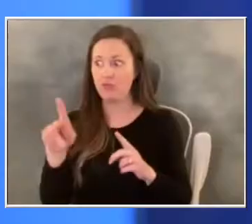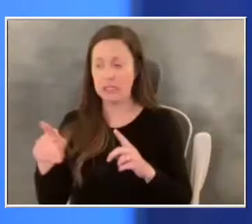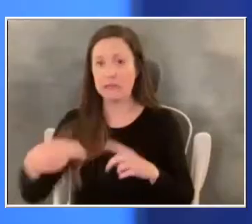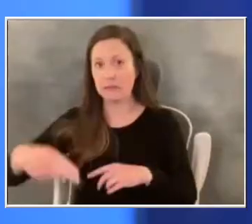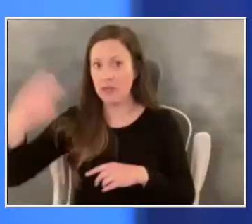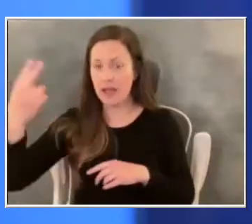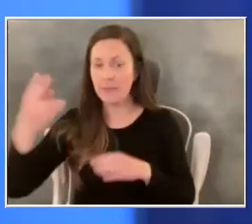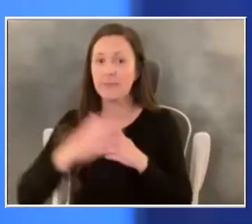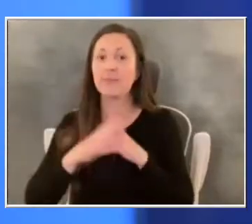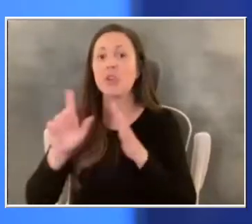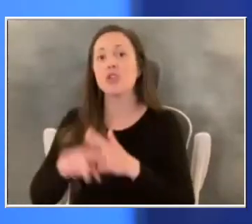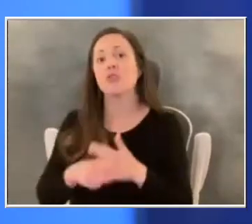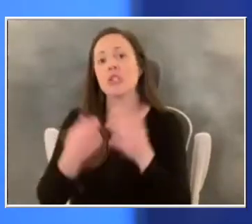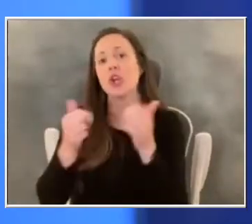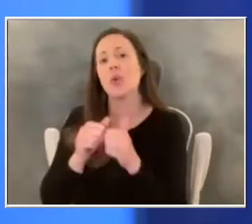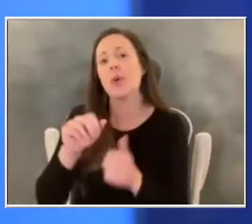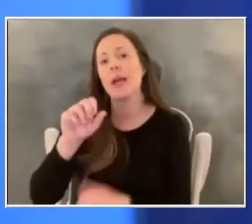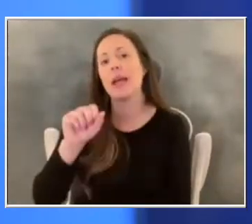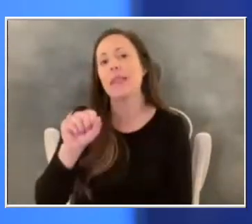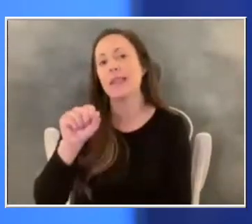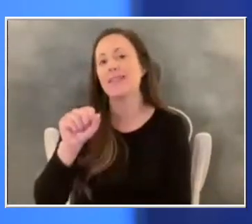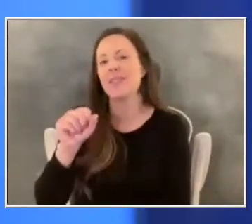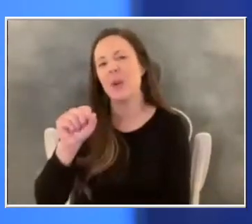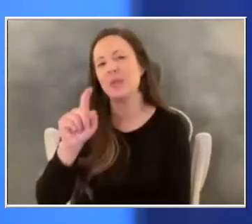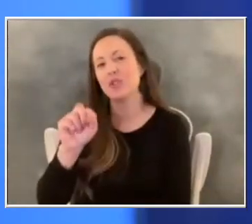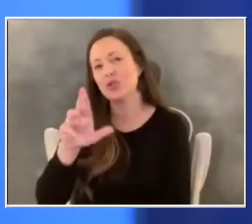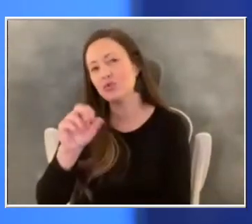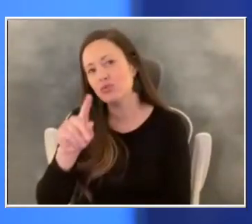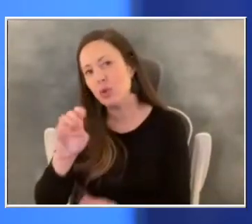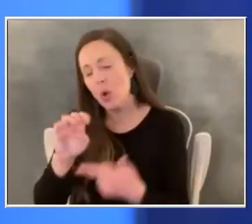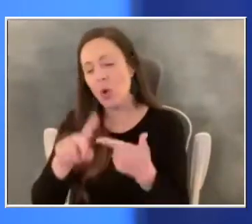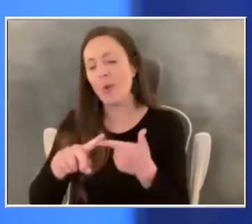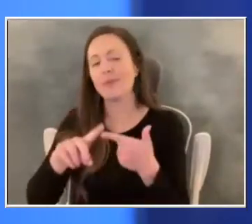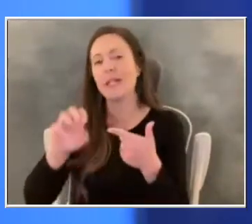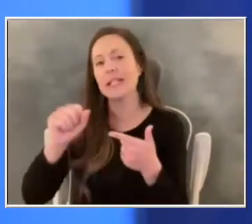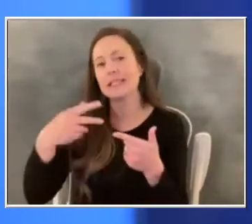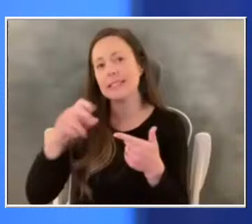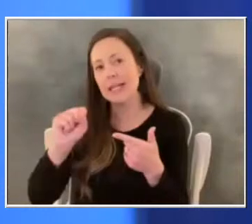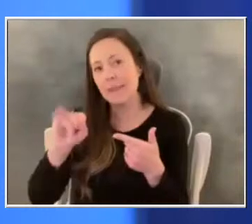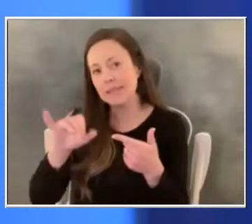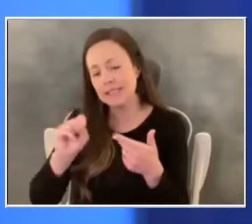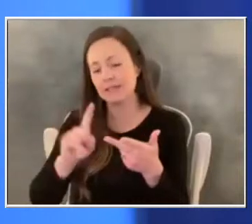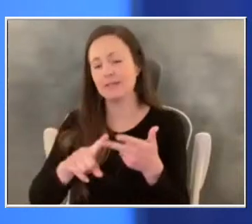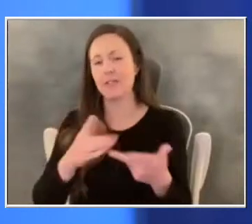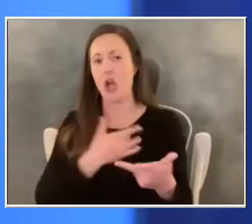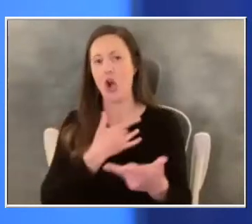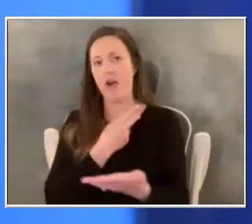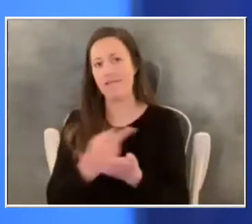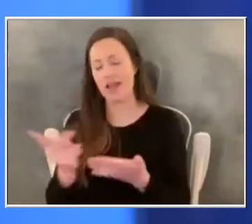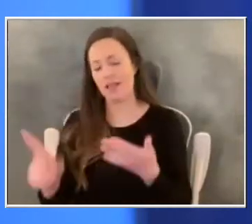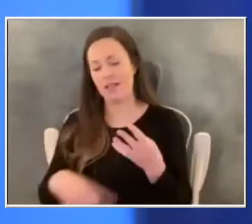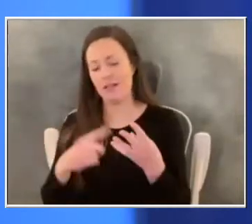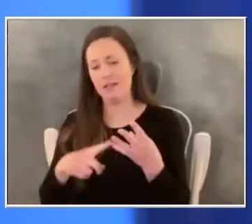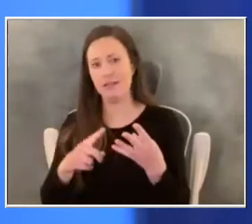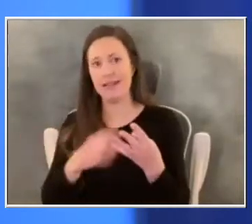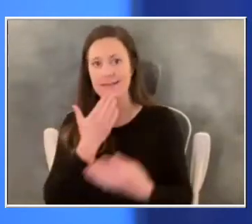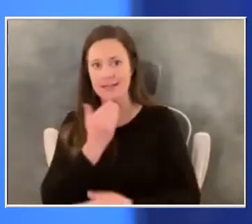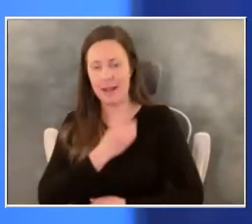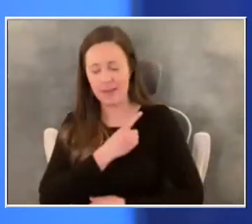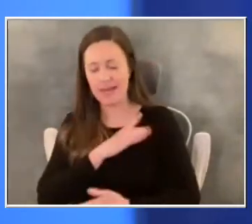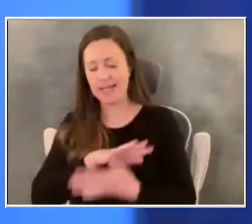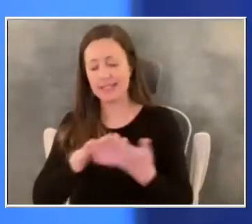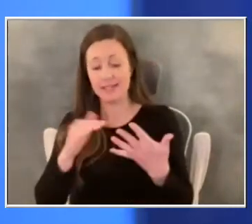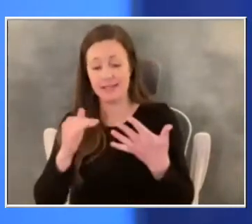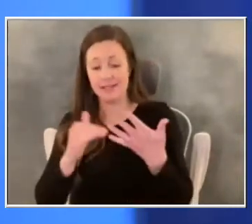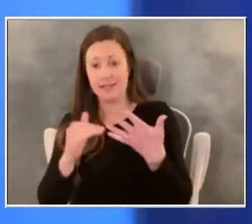and stroke and added sepsis, heart failure, diabetes, and now we're very excited to be focusing on OB simulation. It's actually our